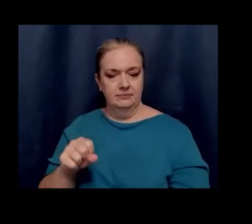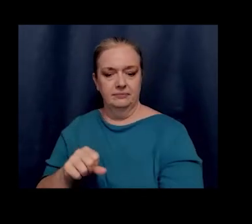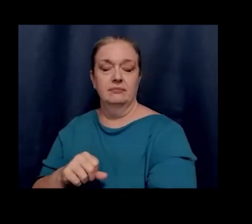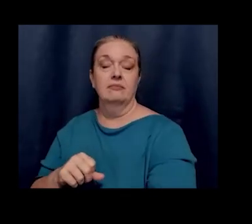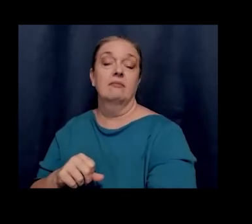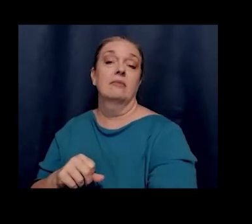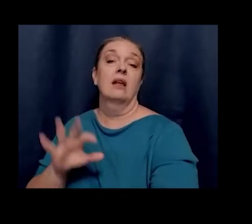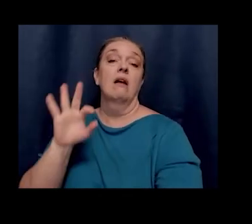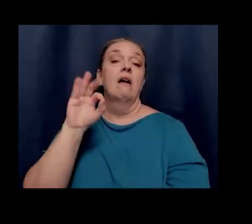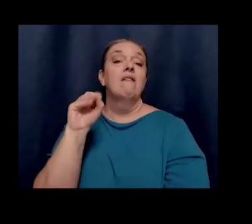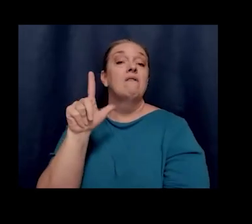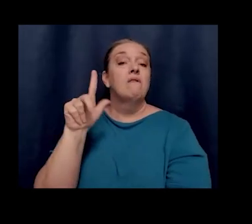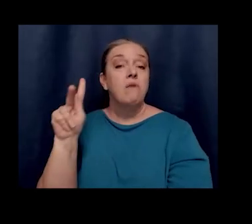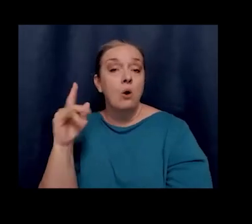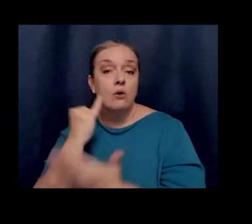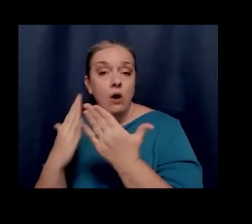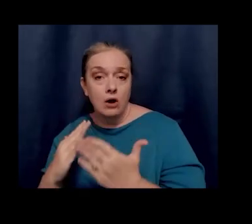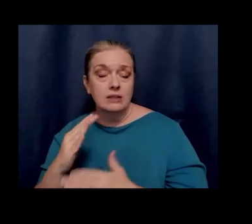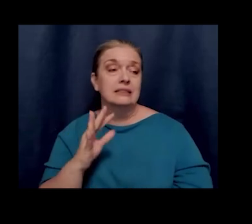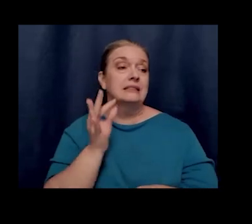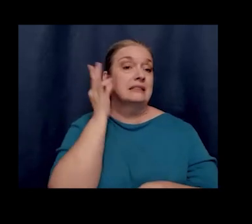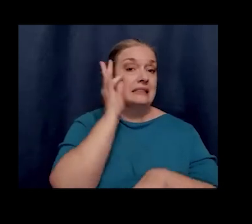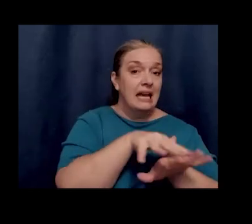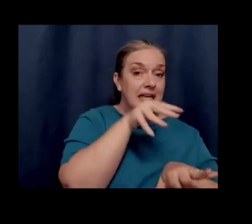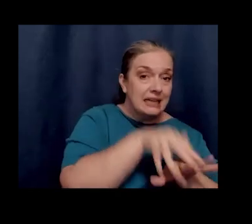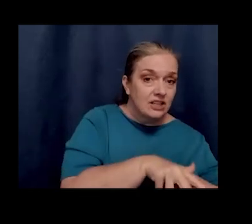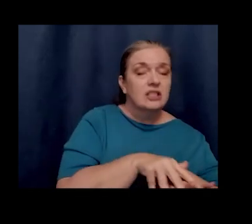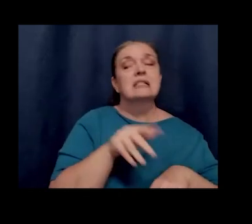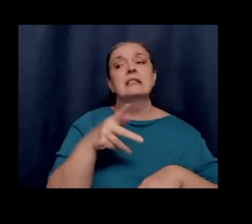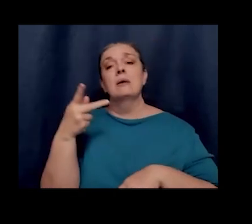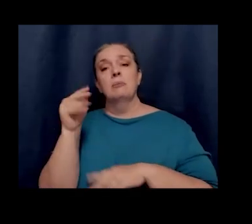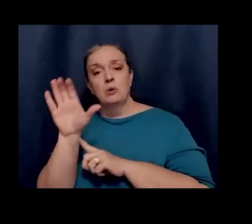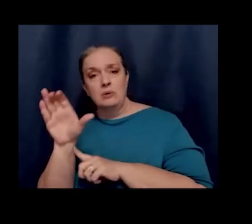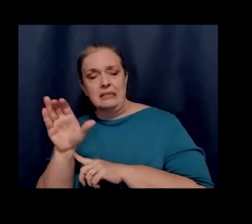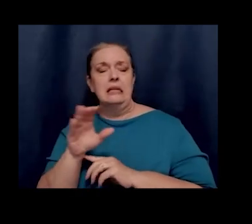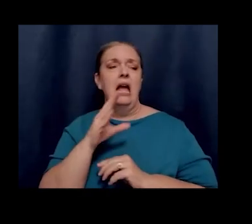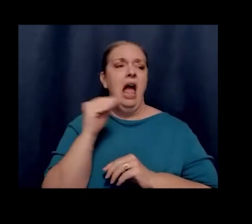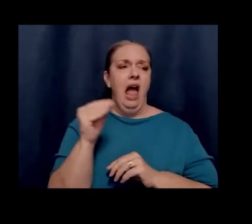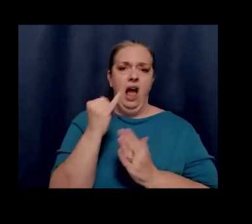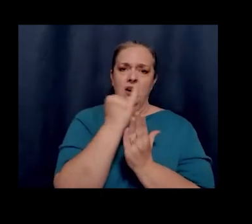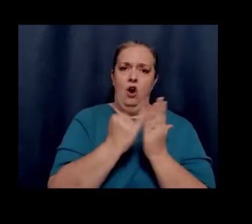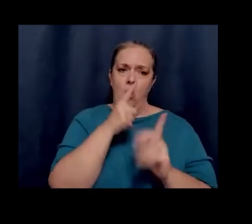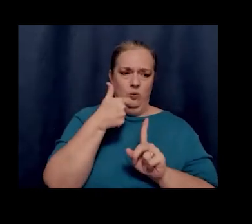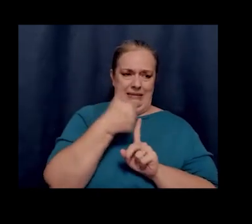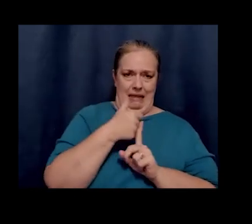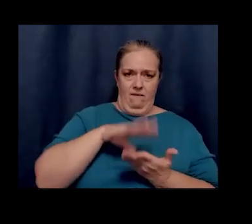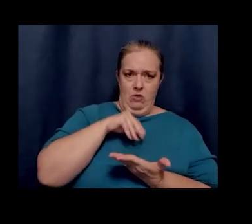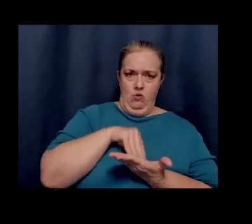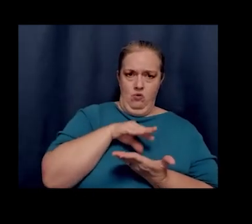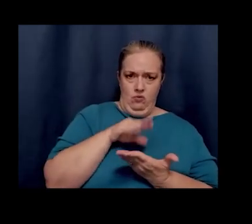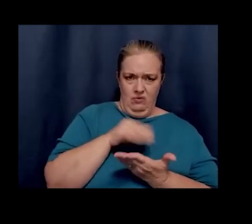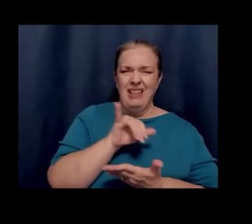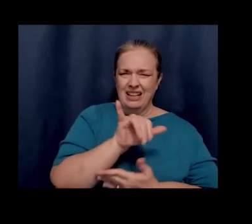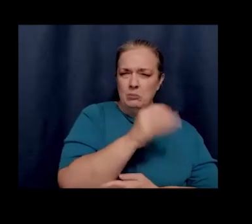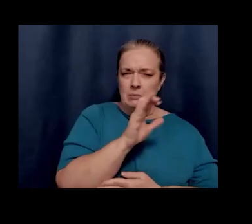artists, indigenous artists, people of color, and self-taught artists like James Castle. Often the story of these preservation of these sites